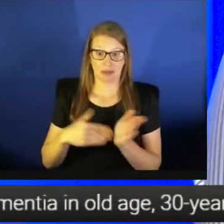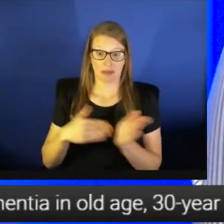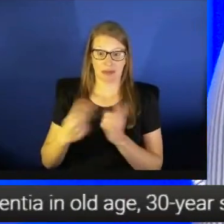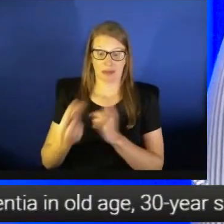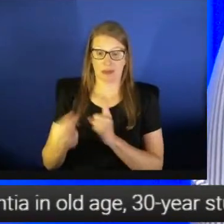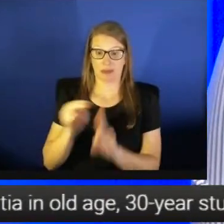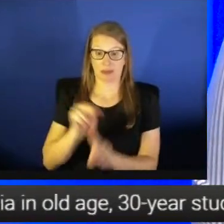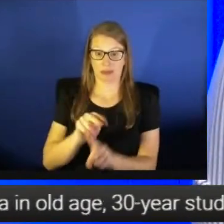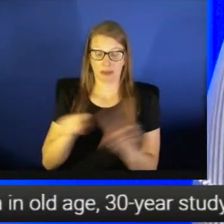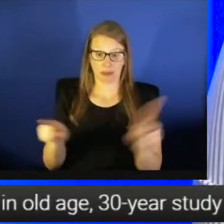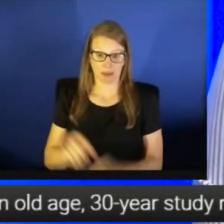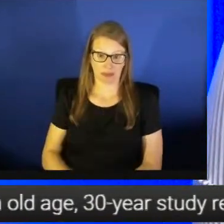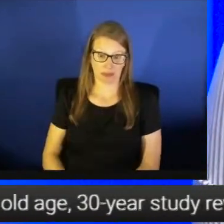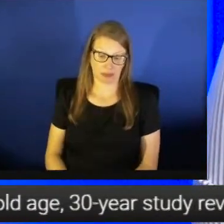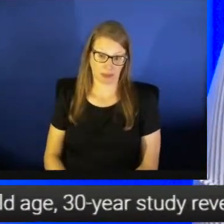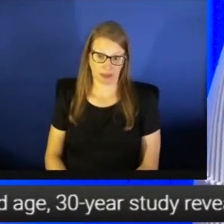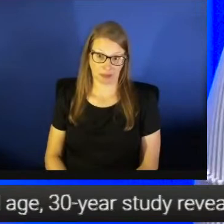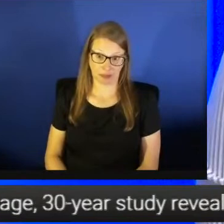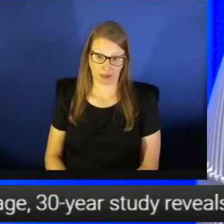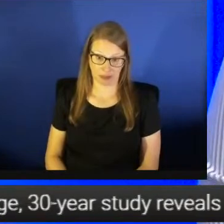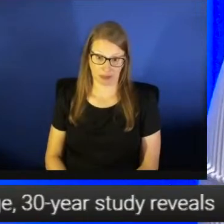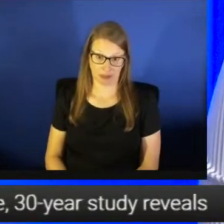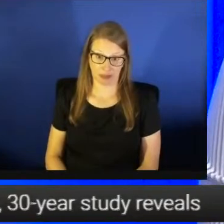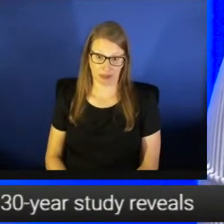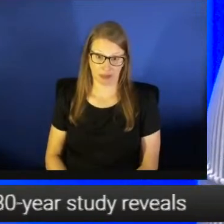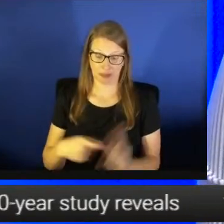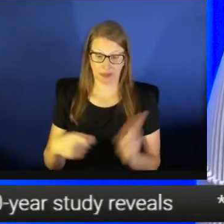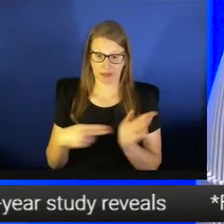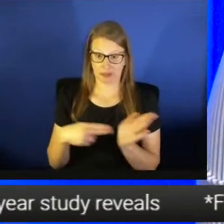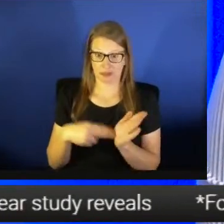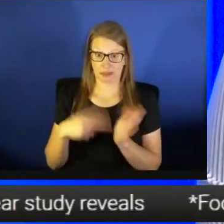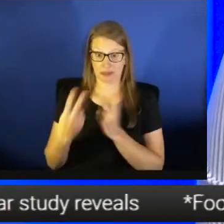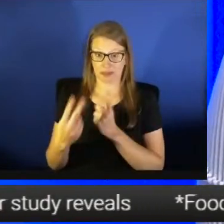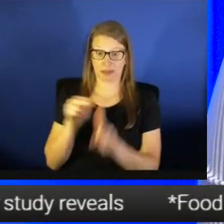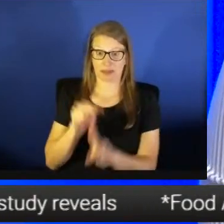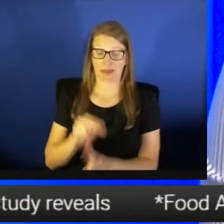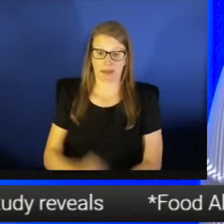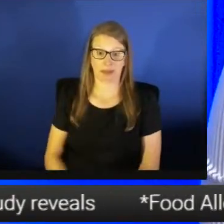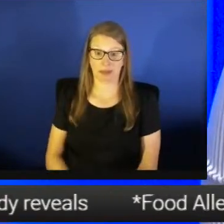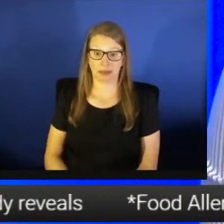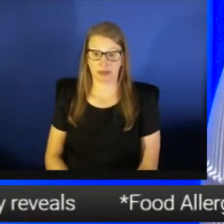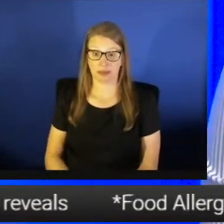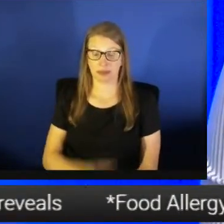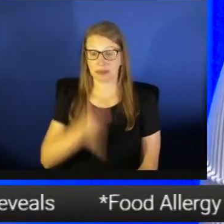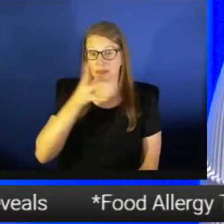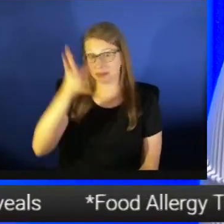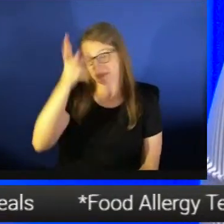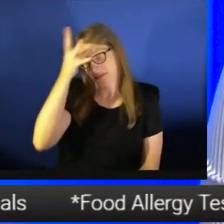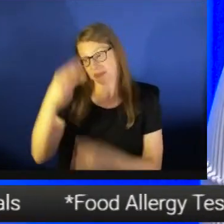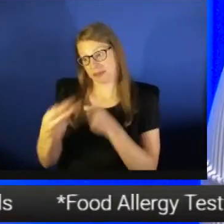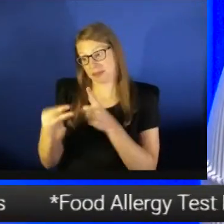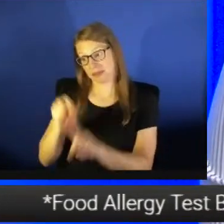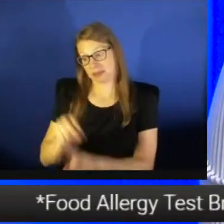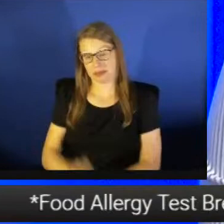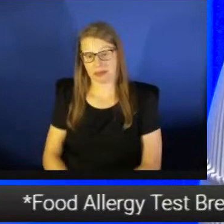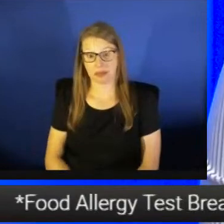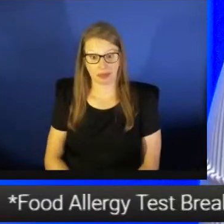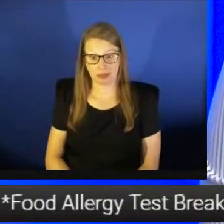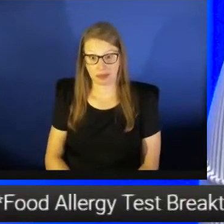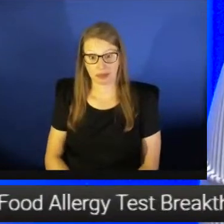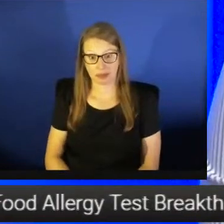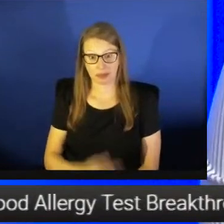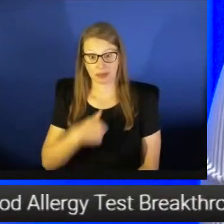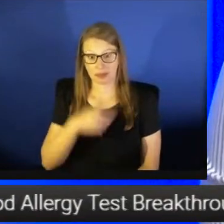But from a nursing perspective, a parent perspective, I would